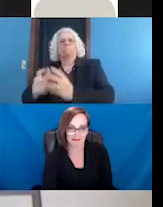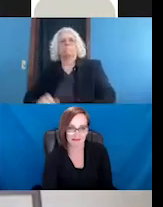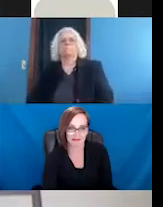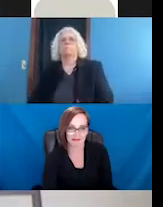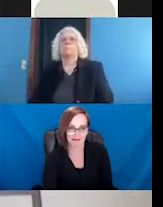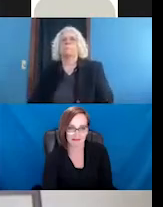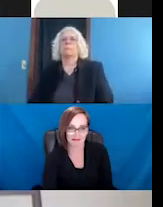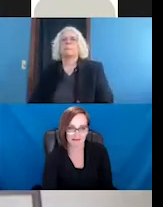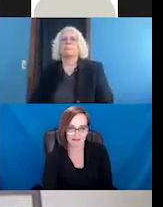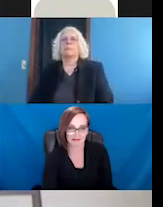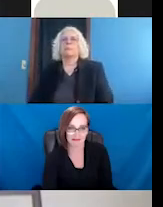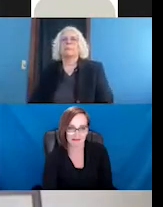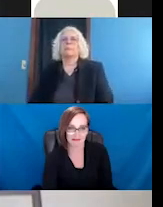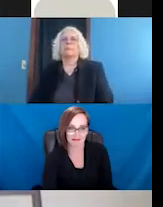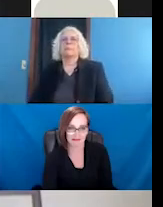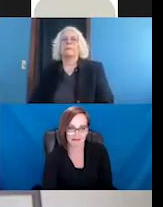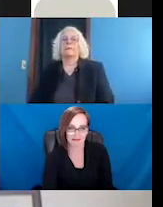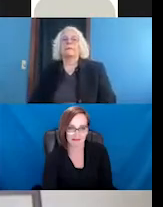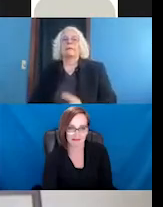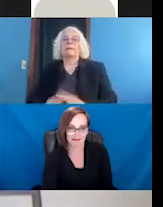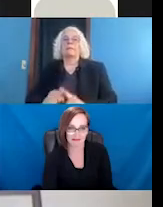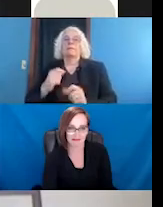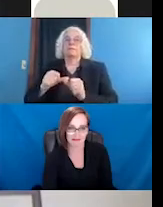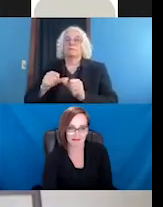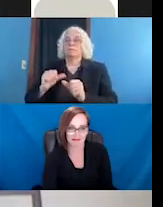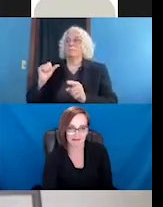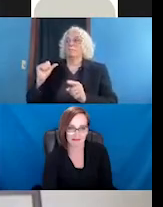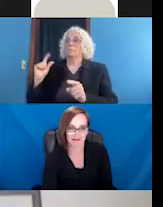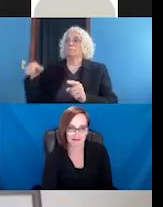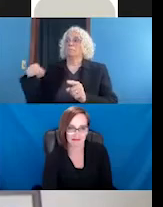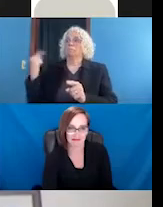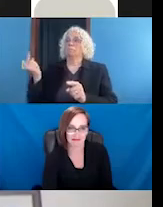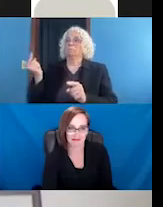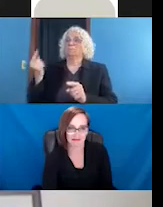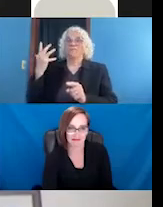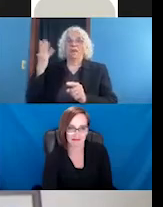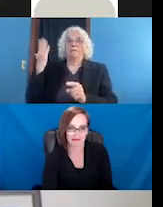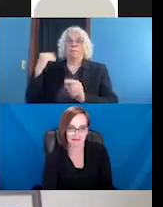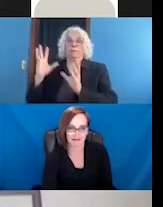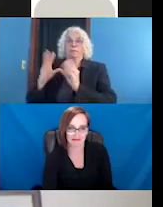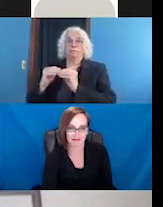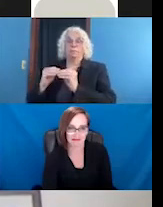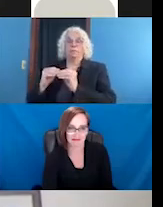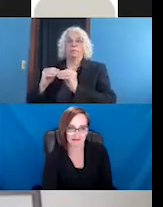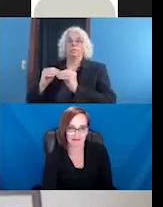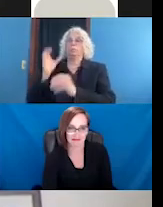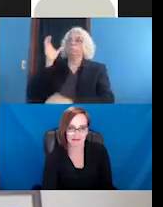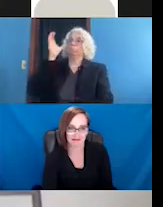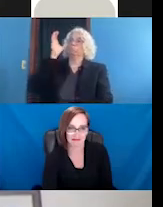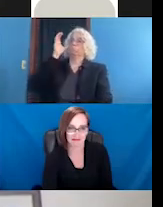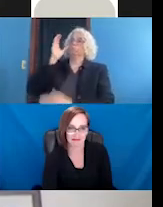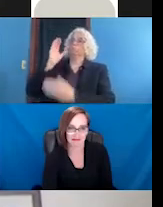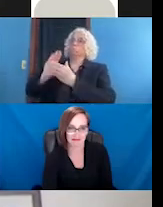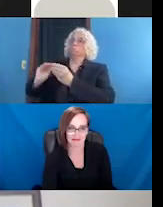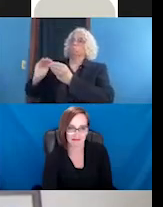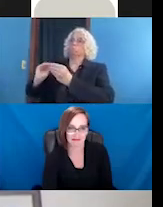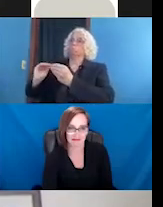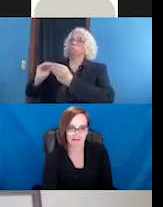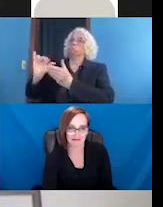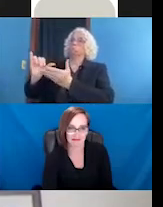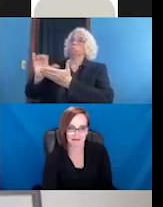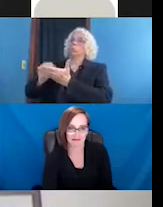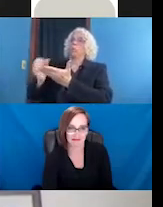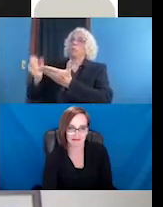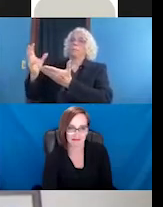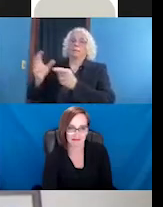we've over 6 meetings, over 5 previous meetings, we've heard and learned a lot, and the staff have